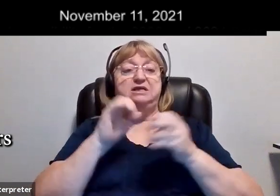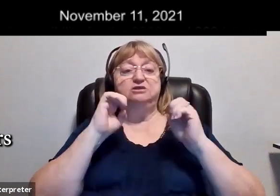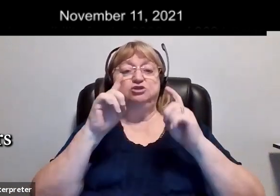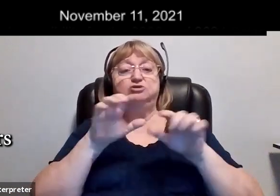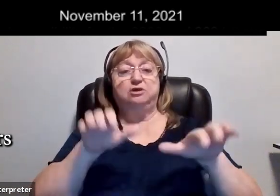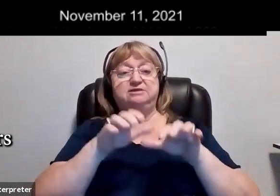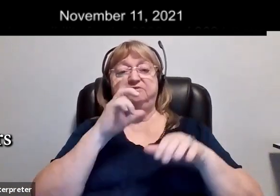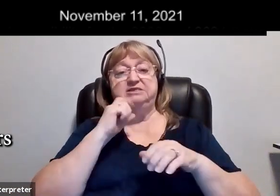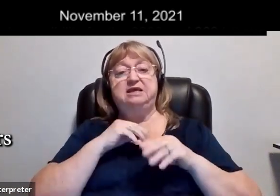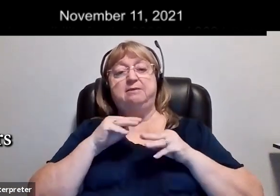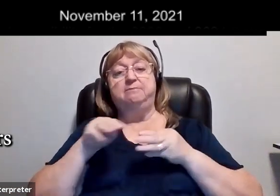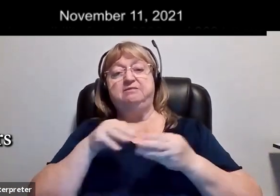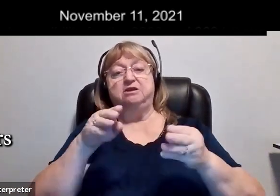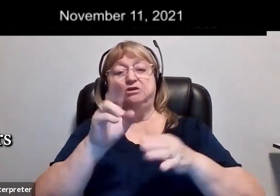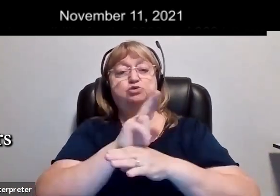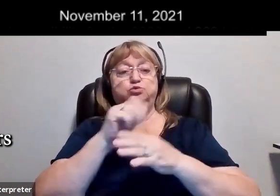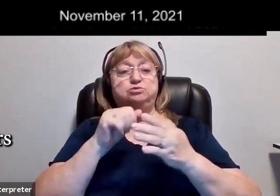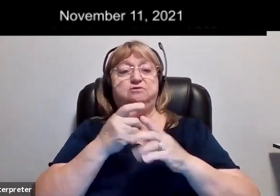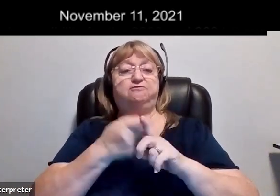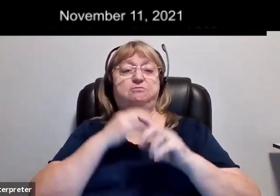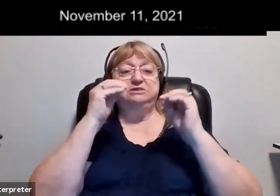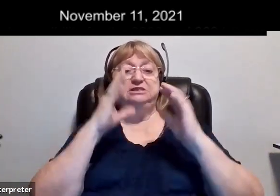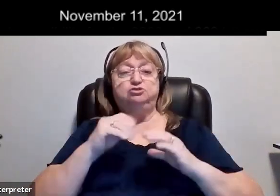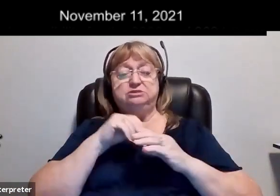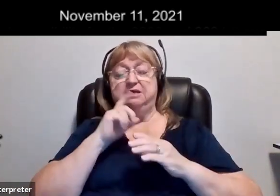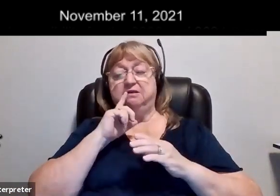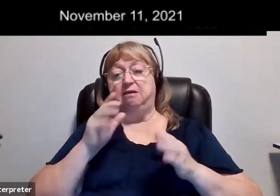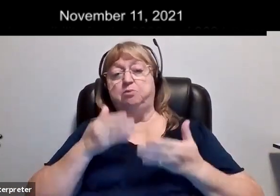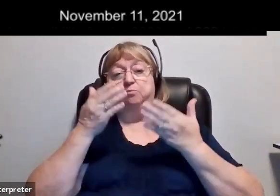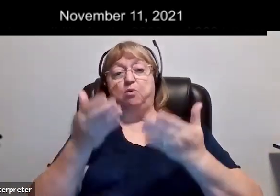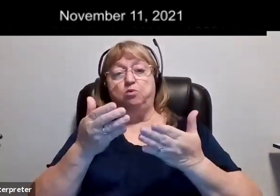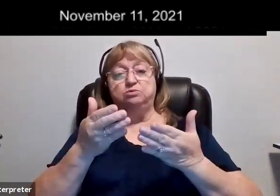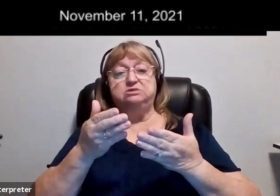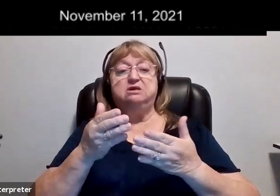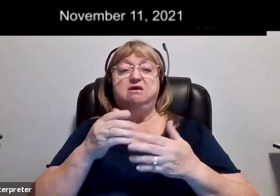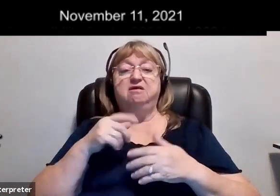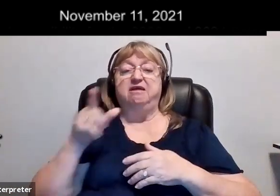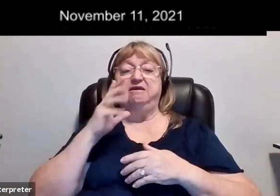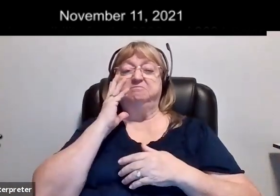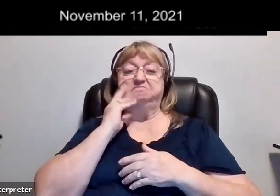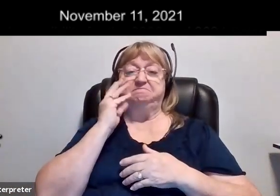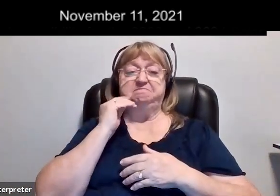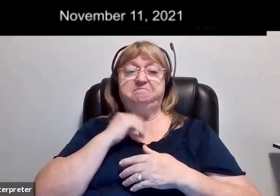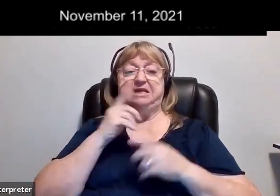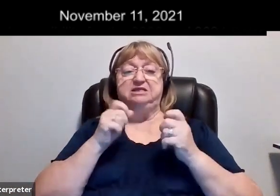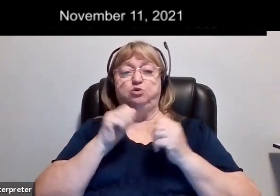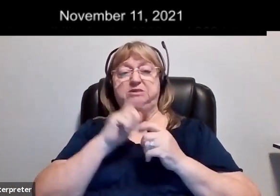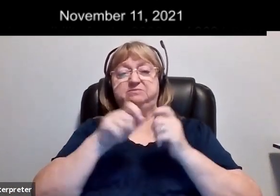methodologies to be used by teachers in order to propose, face, and deal with the specific matter in their